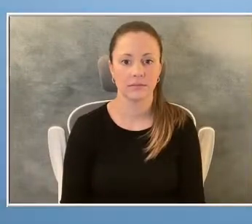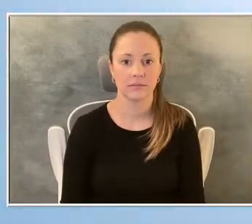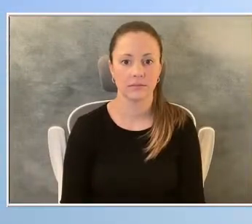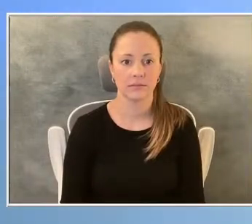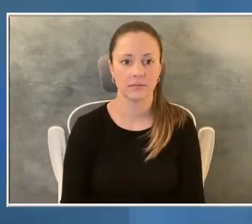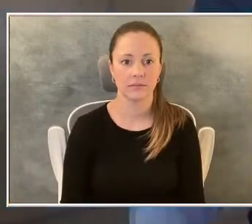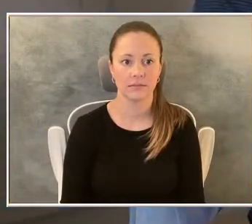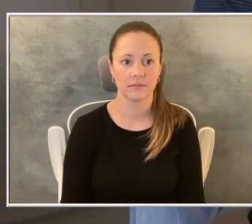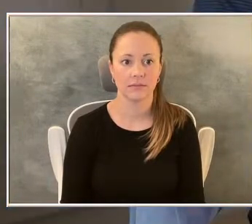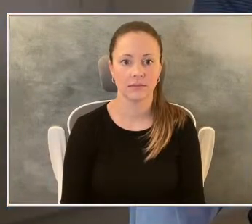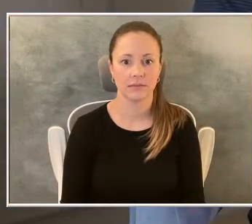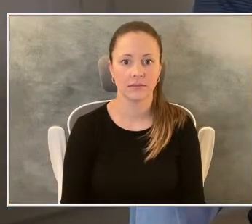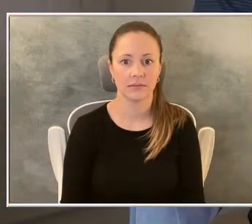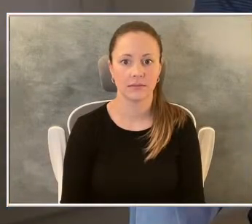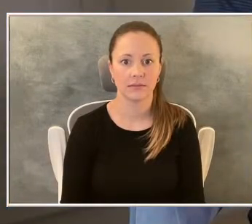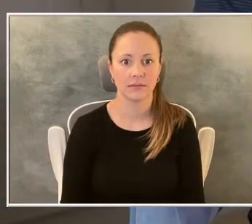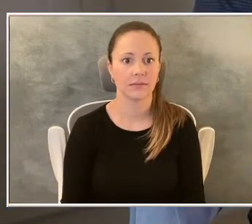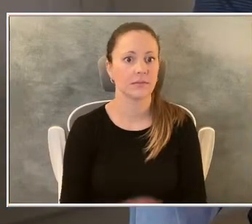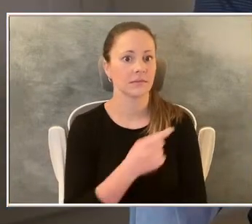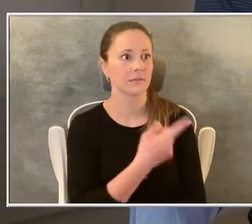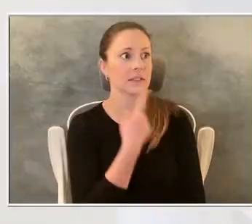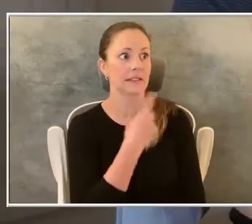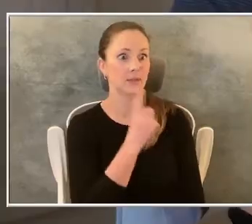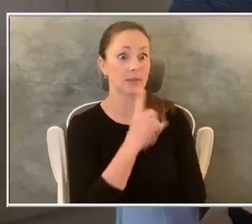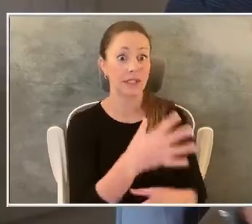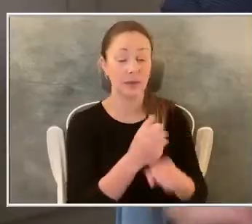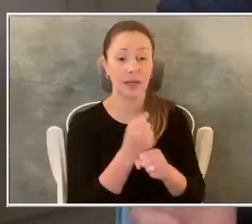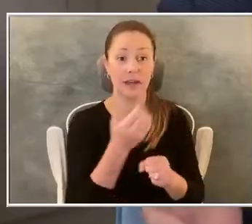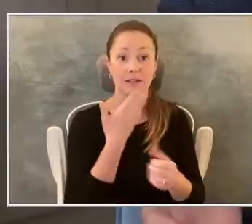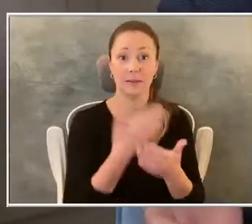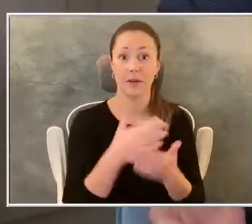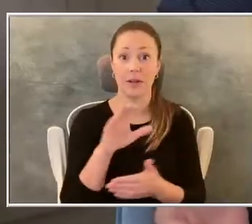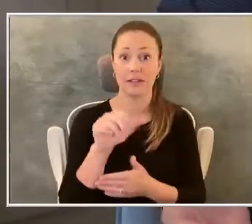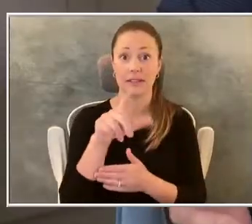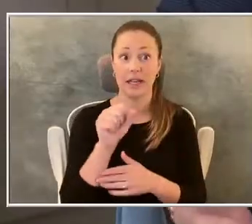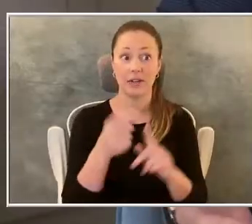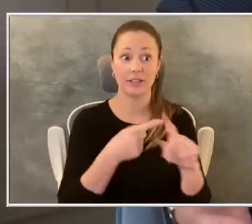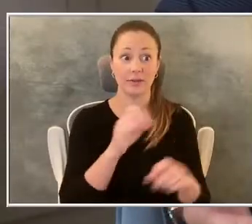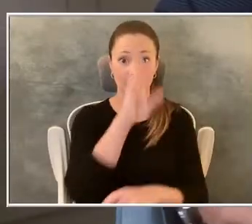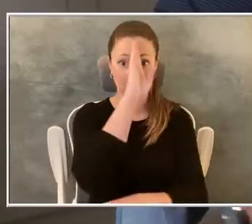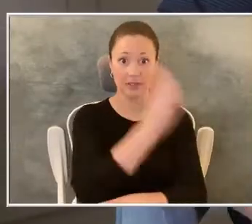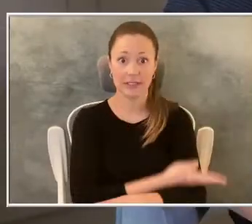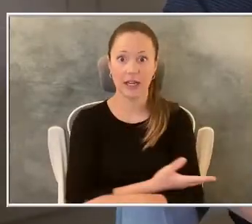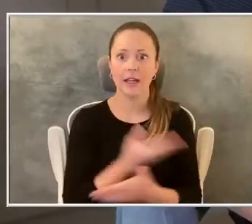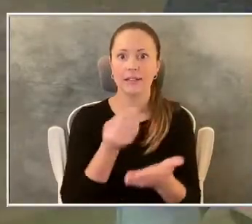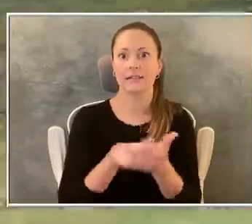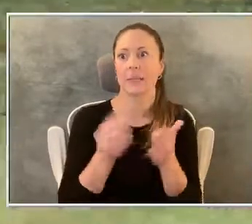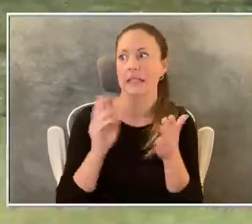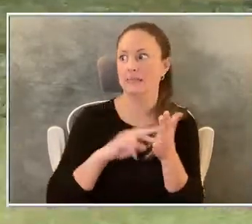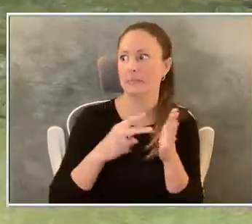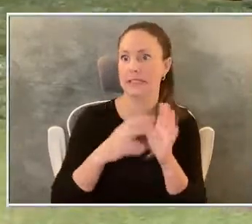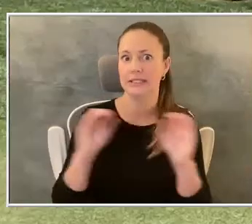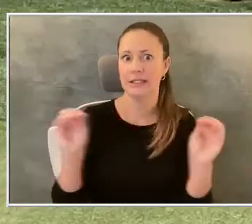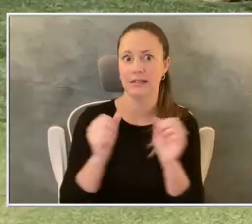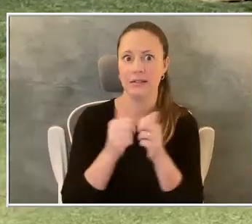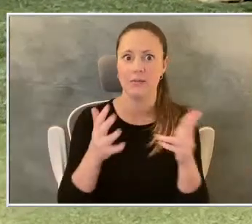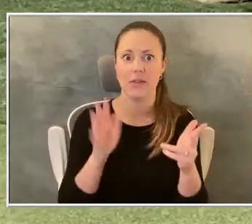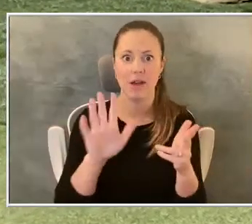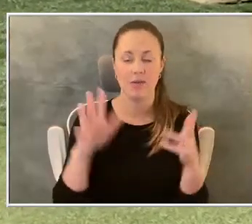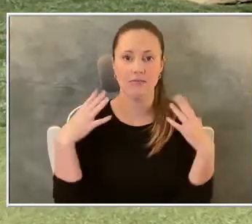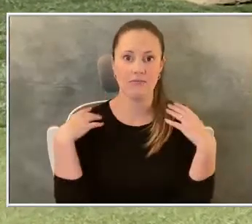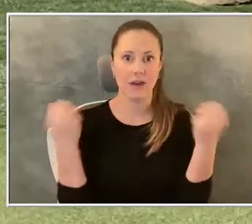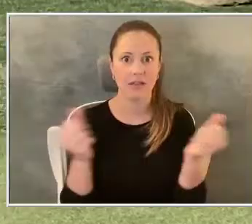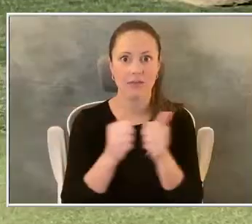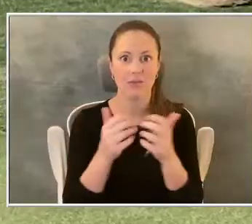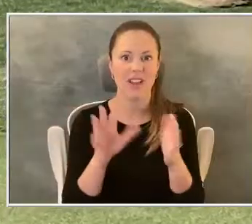He says, we got some really good cells out of your son. Money doesn't mean anything without your health and your family. Coming up